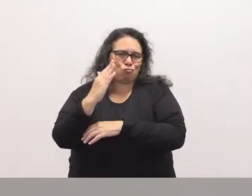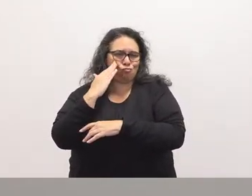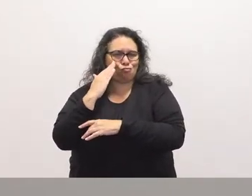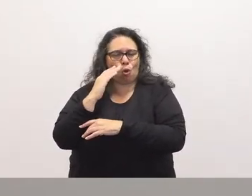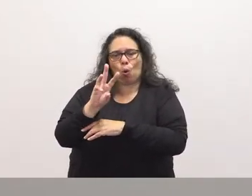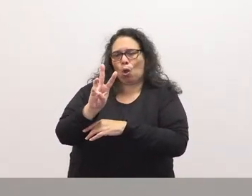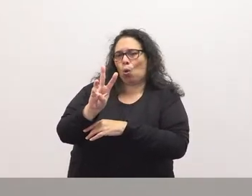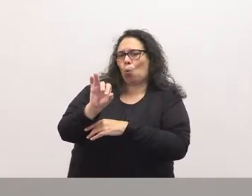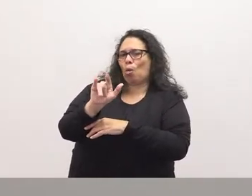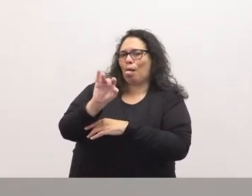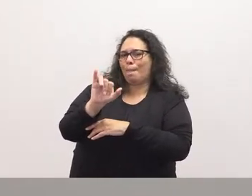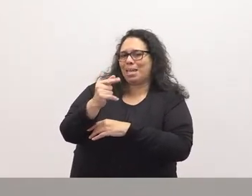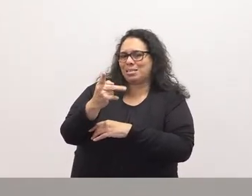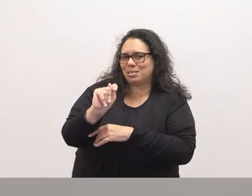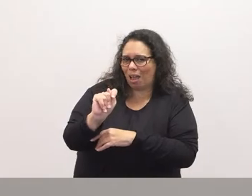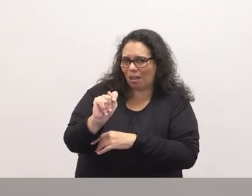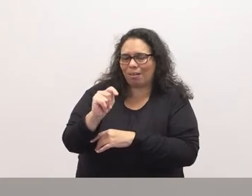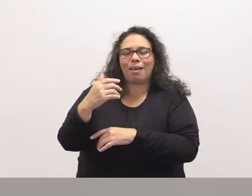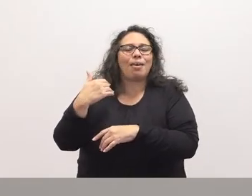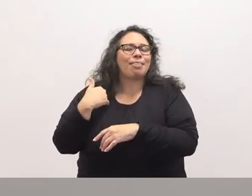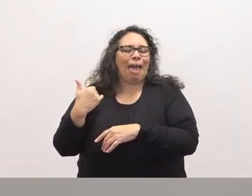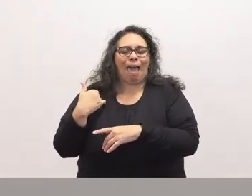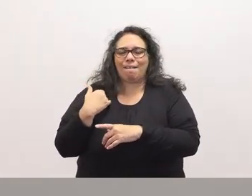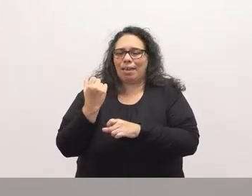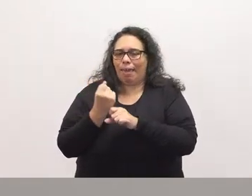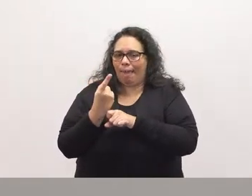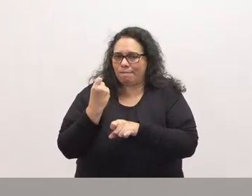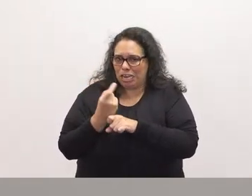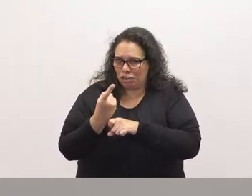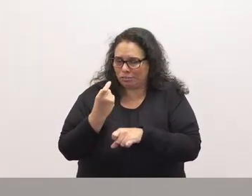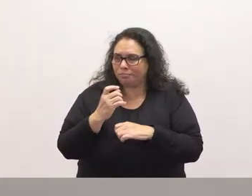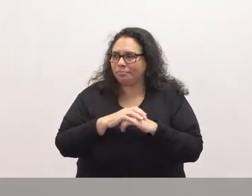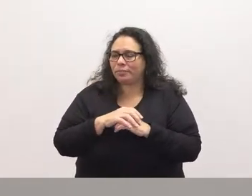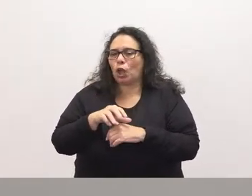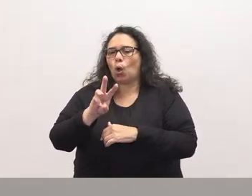in every year, and